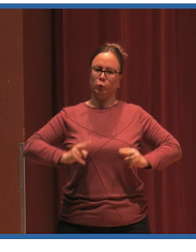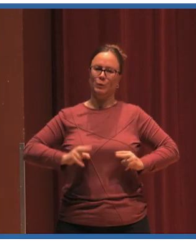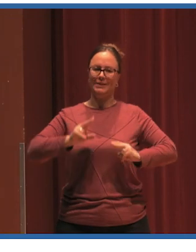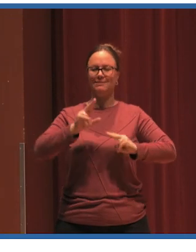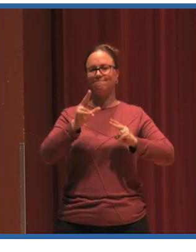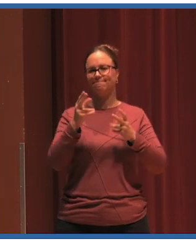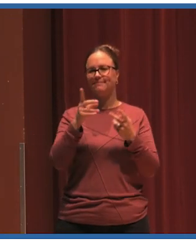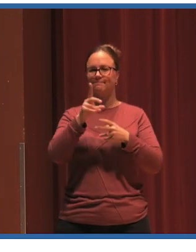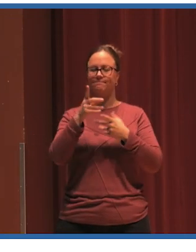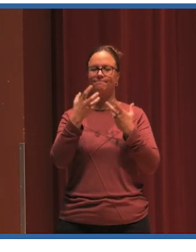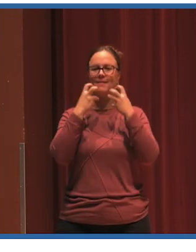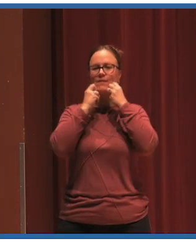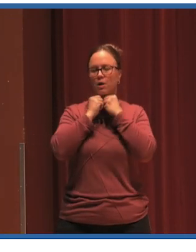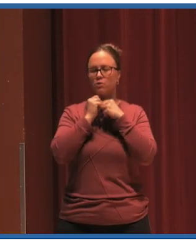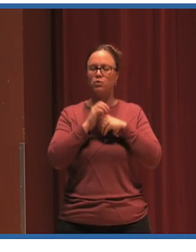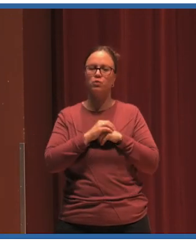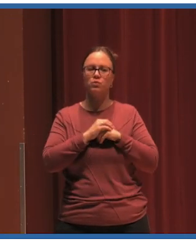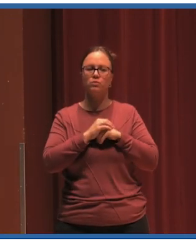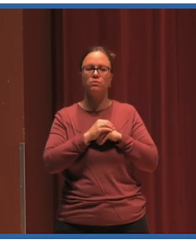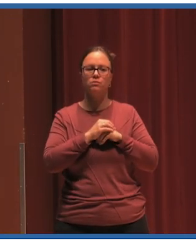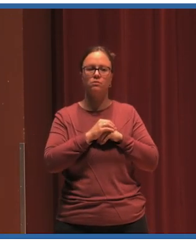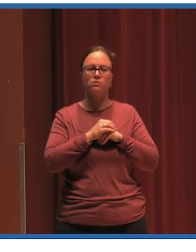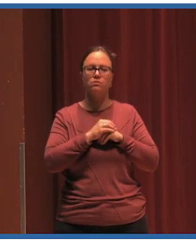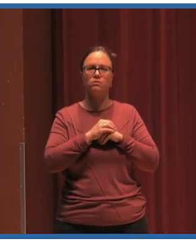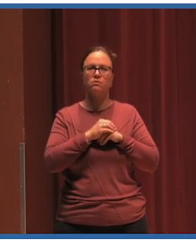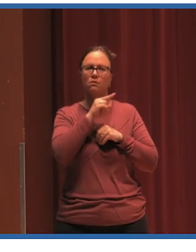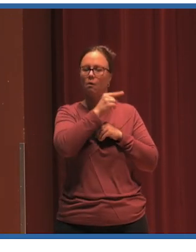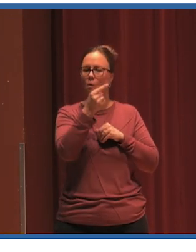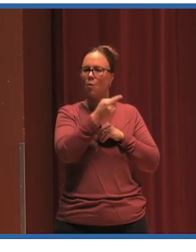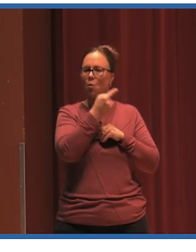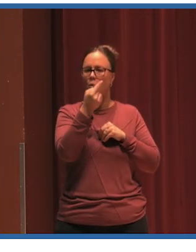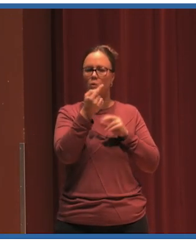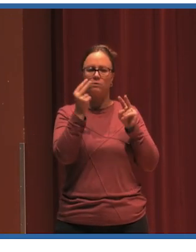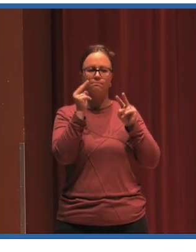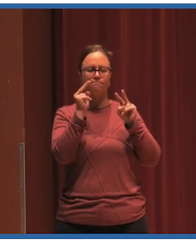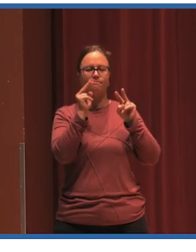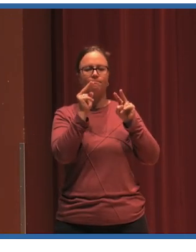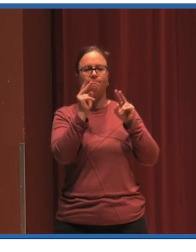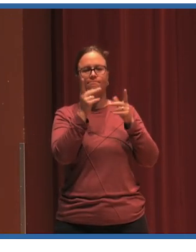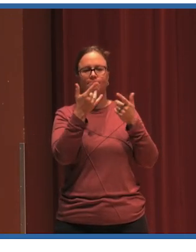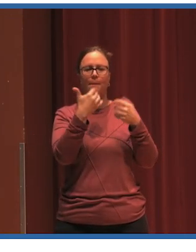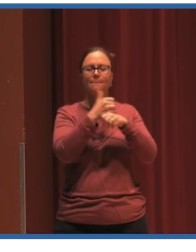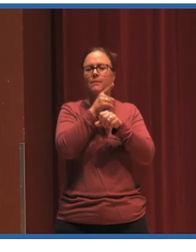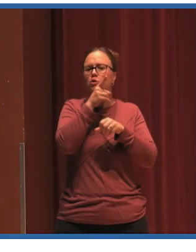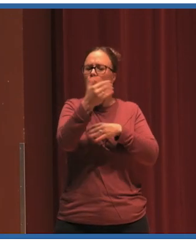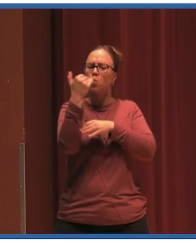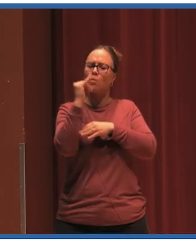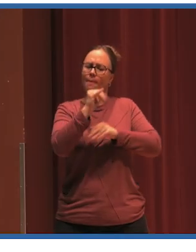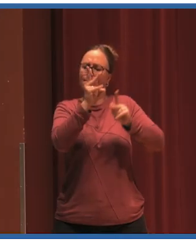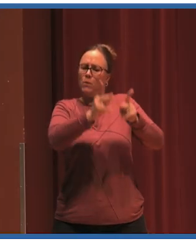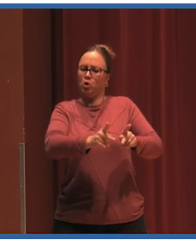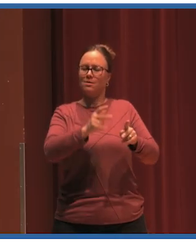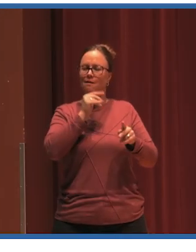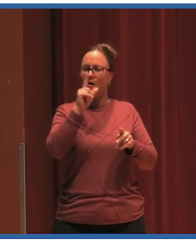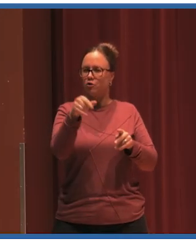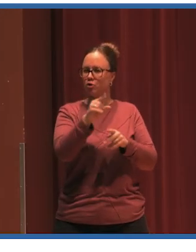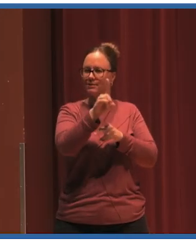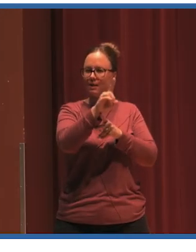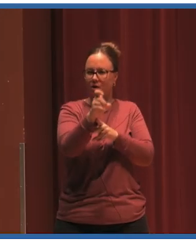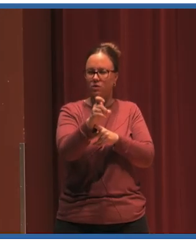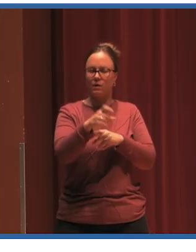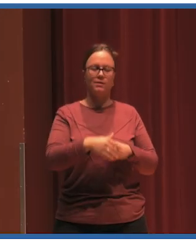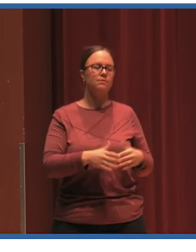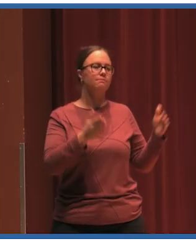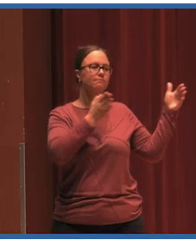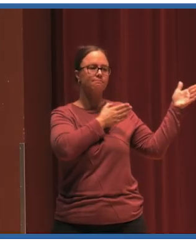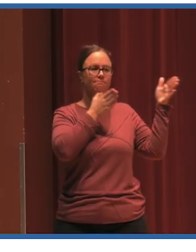in our community know him as someone who never loses sight of the person behind the diagnosis. We're grateful to have you. Next,